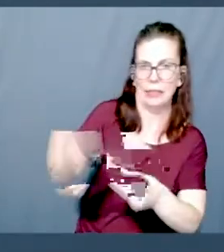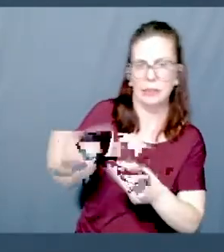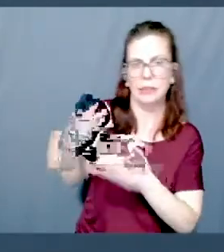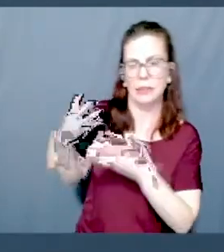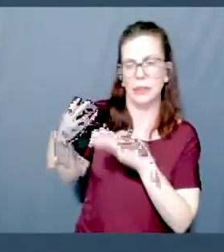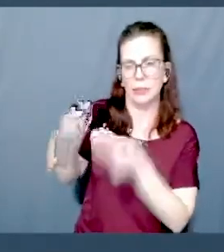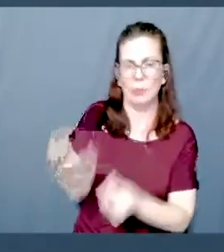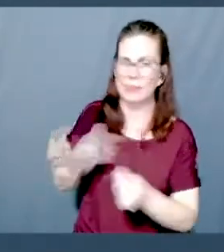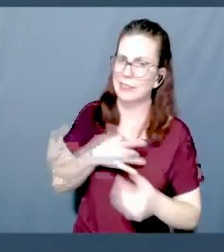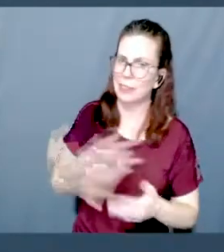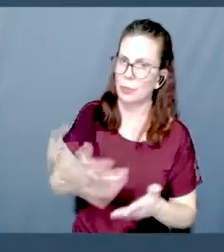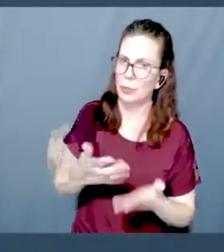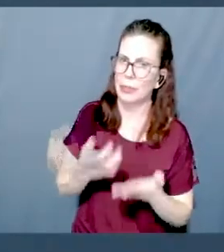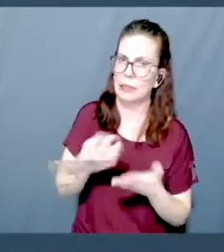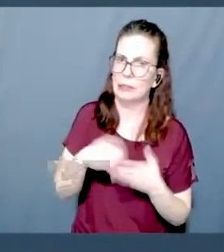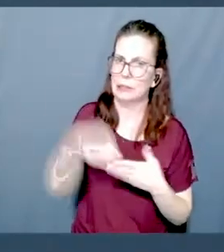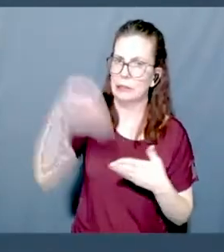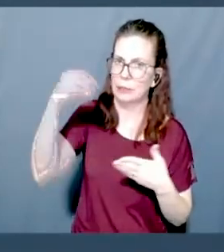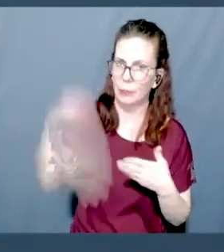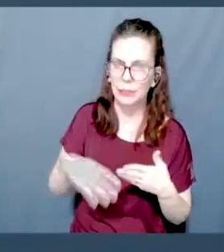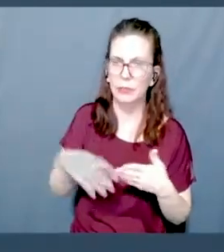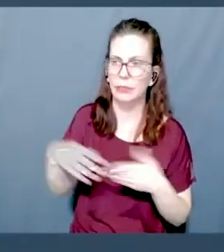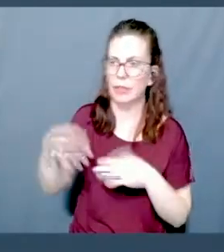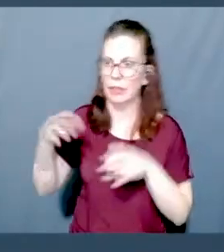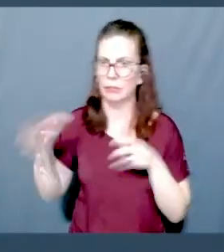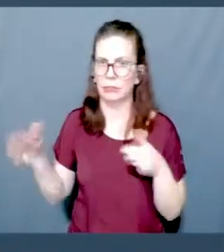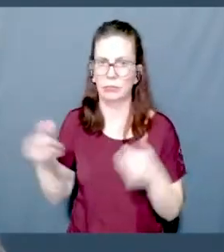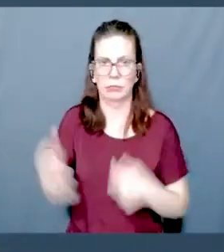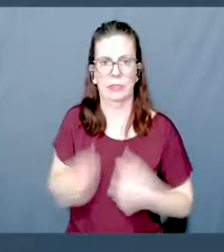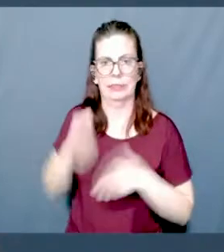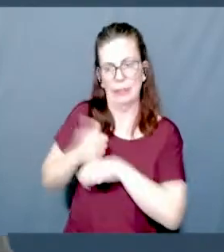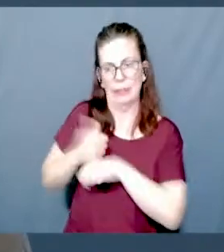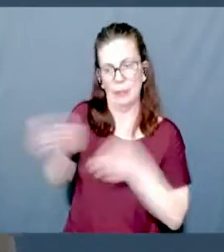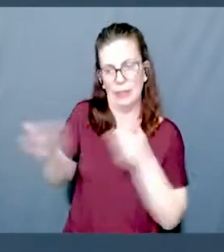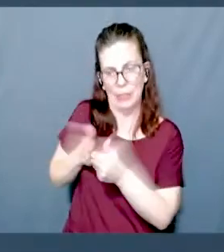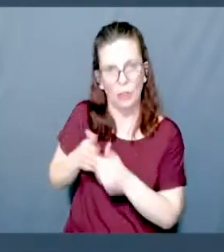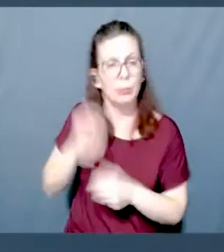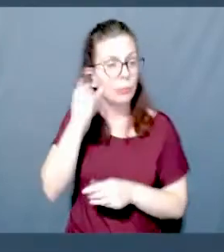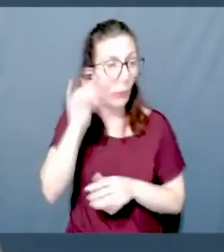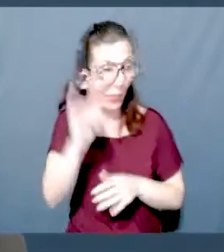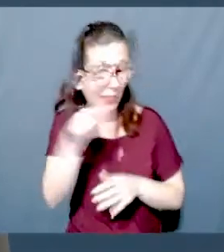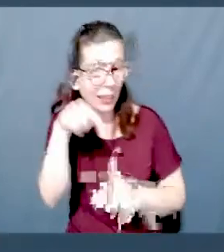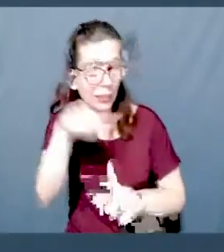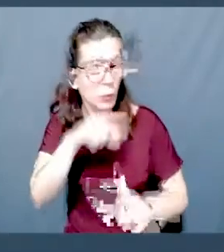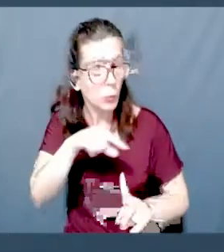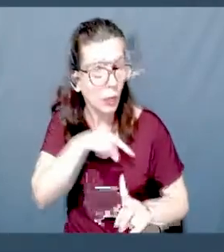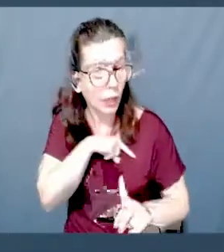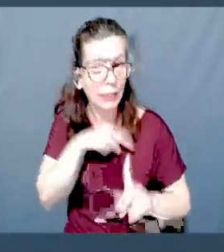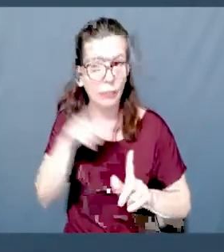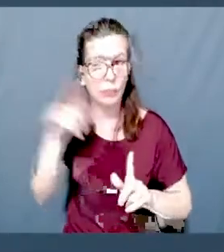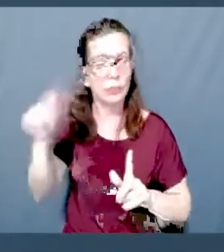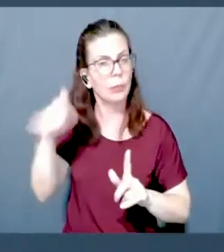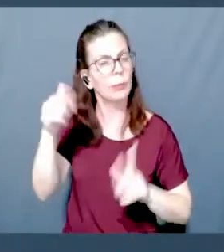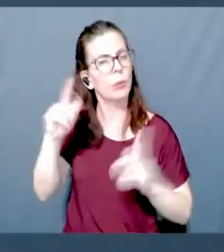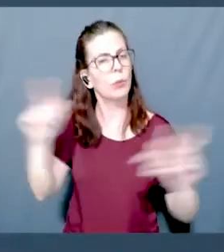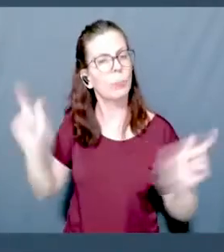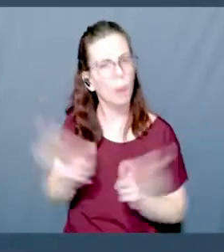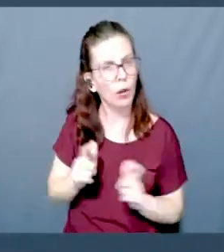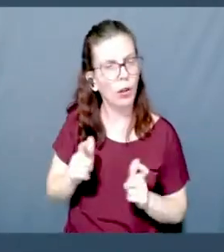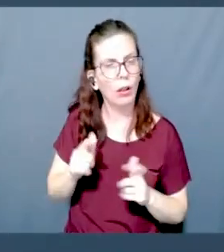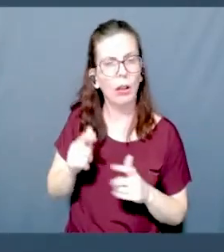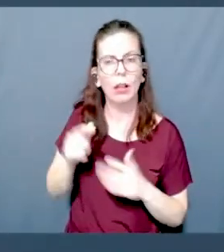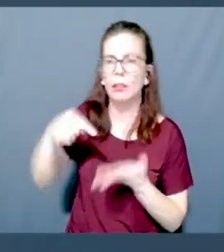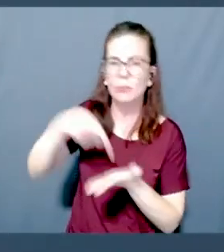co-located. If you want to have that same broadcast quality for something on a much smaller scale, much more portable, lower budget,